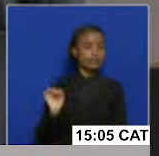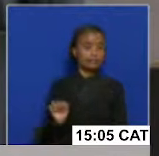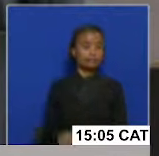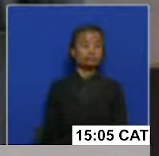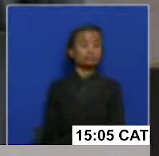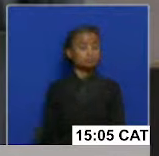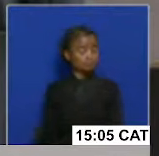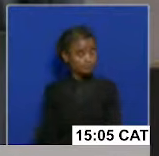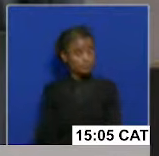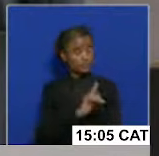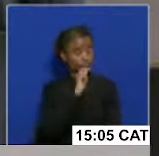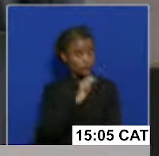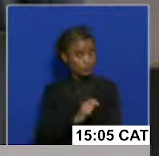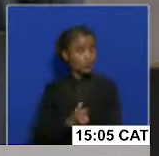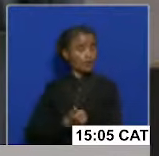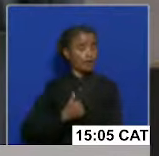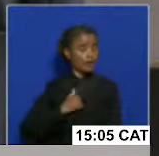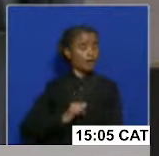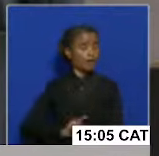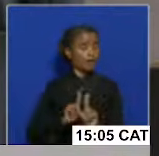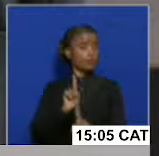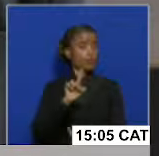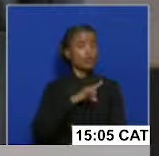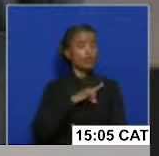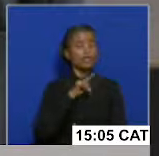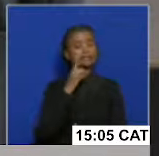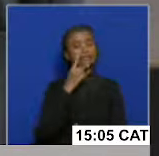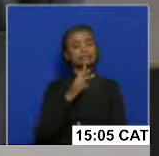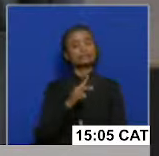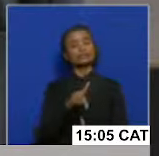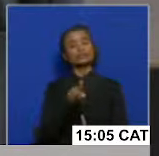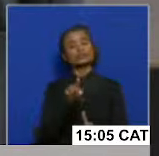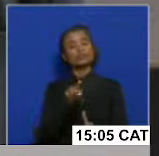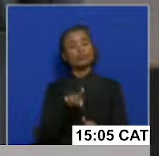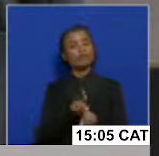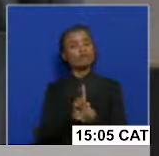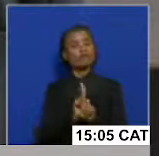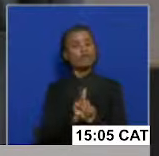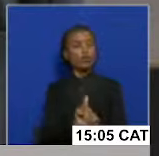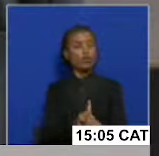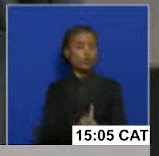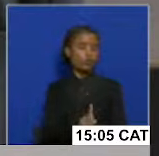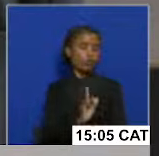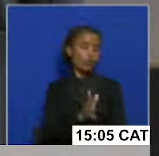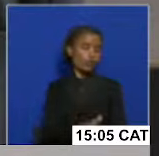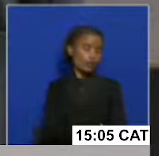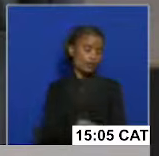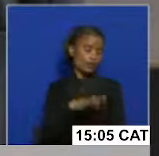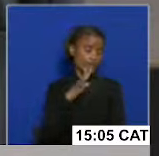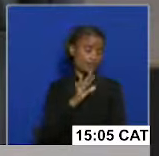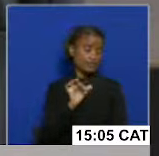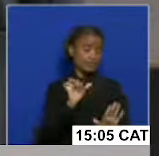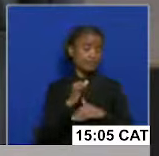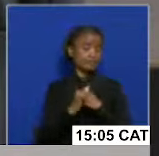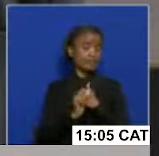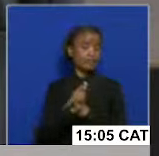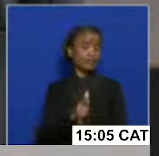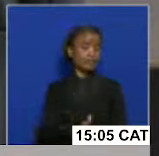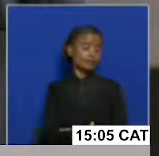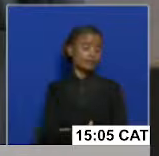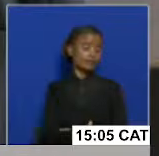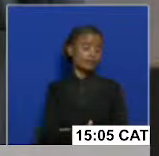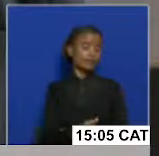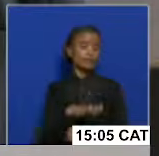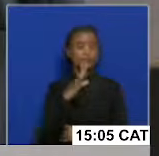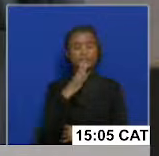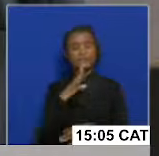compliance was only 6 months later. So he was lucky enough to just find you compliant, or pliable, or malleable.